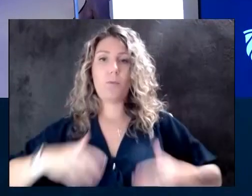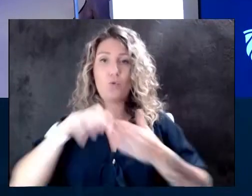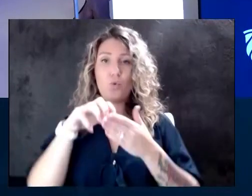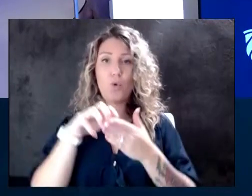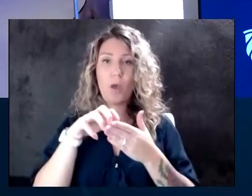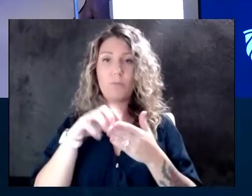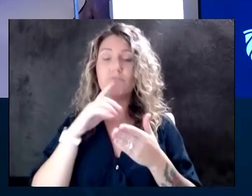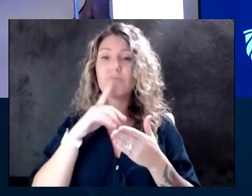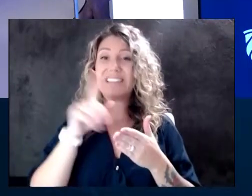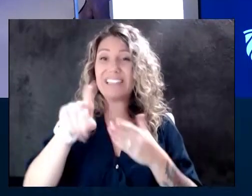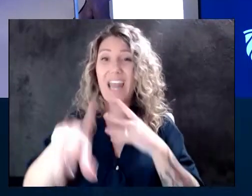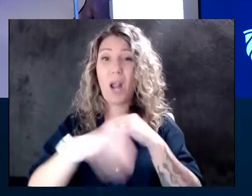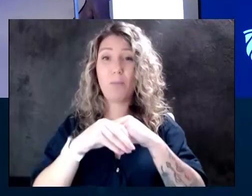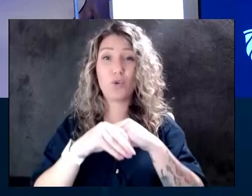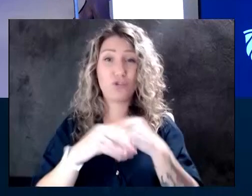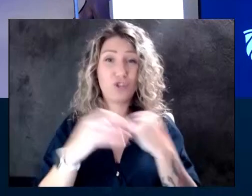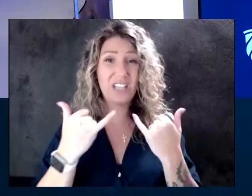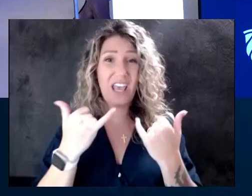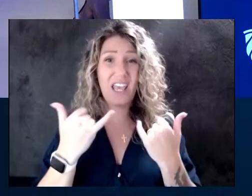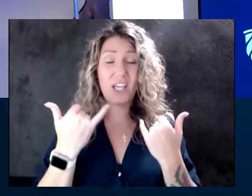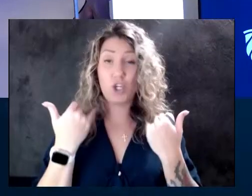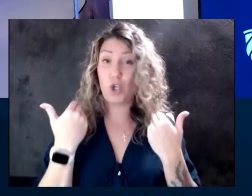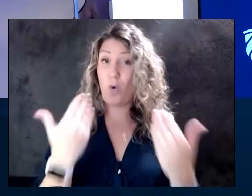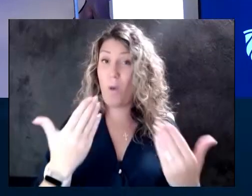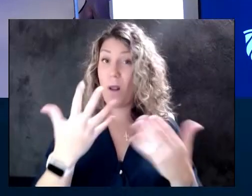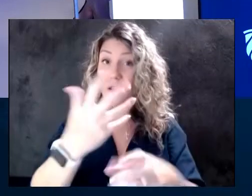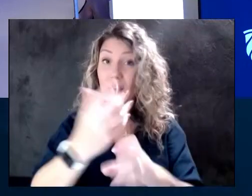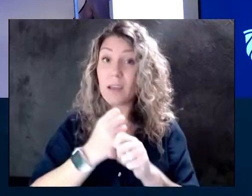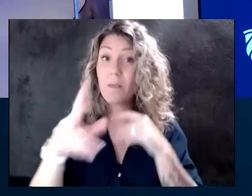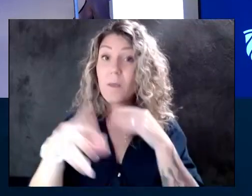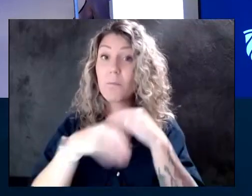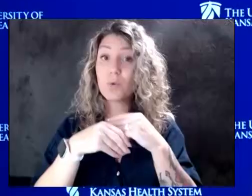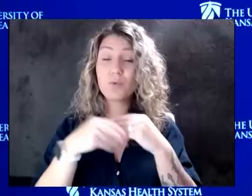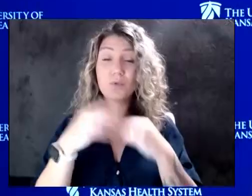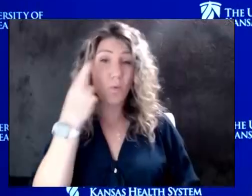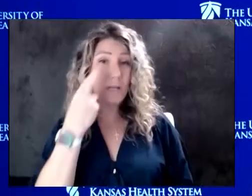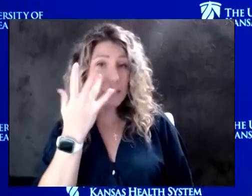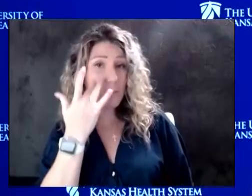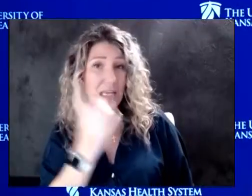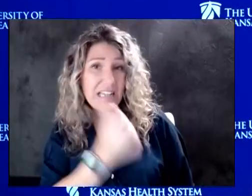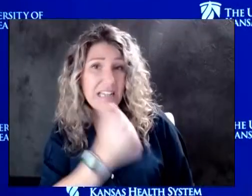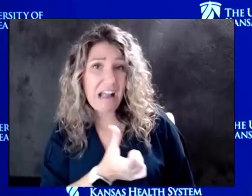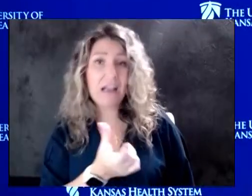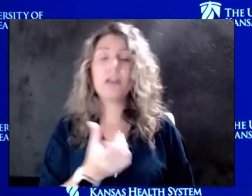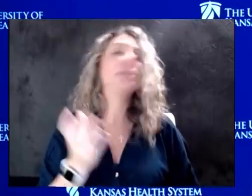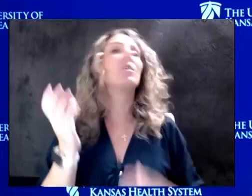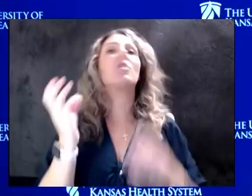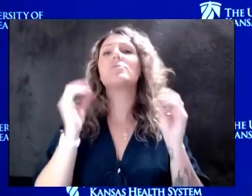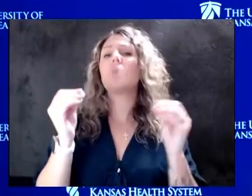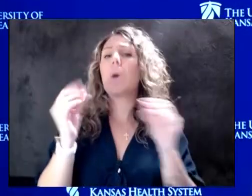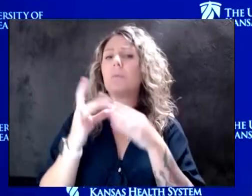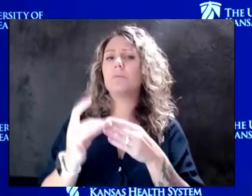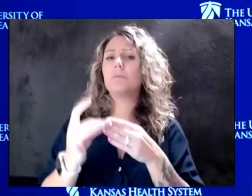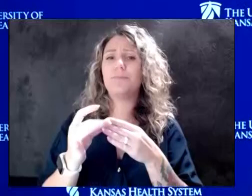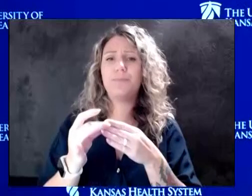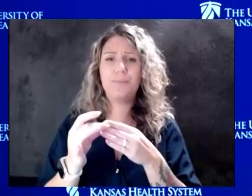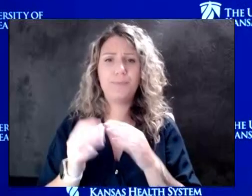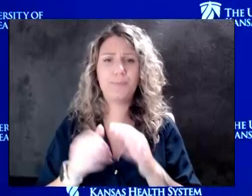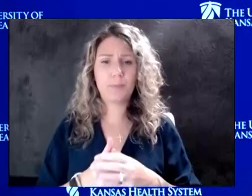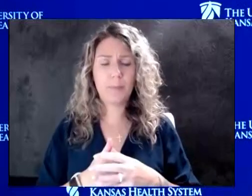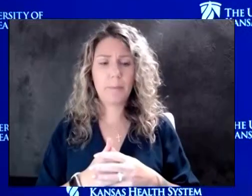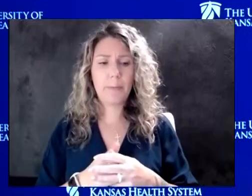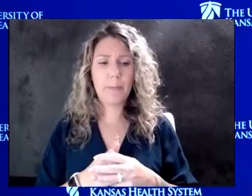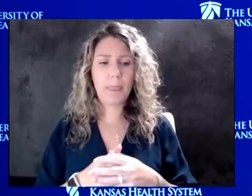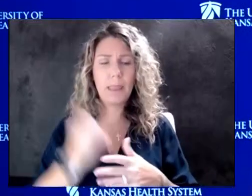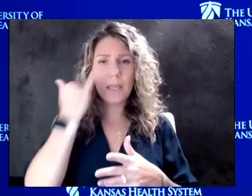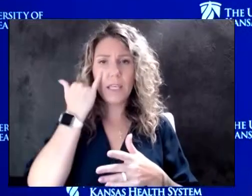booster today. Should they go ahead and get that? Any reason why they wouldn't? Yeah, I don't think there's any guidance for if you are a contact